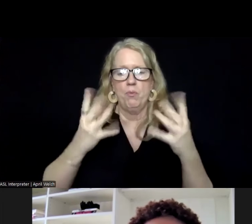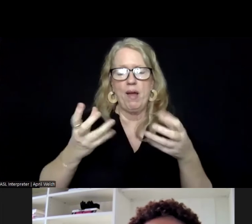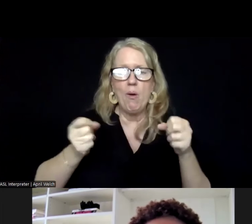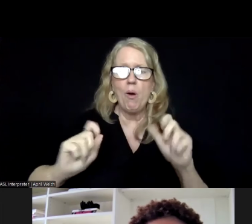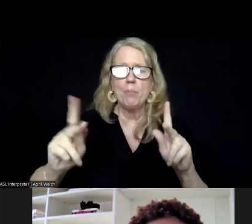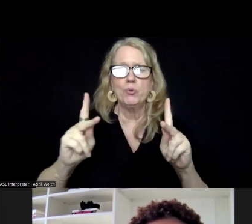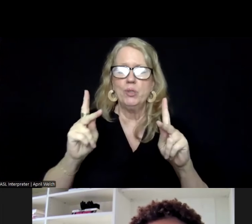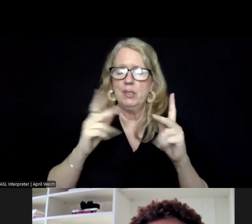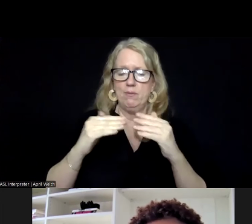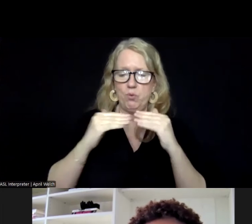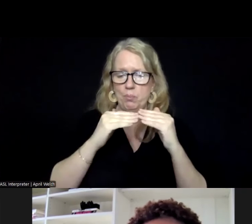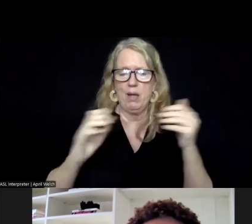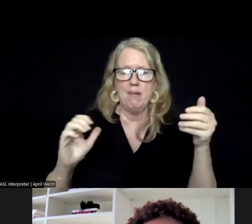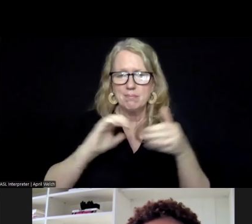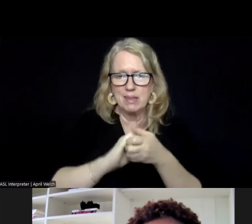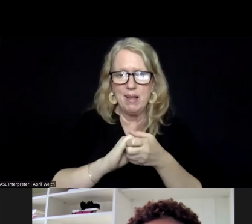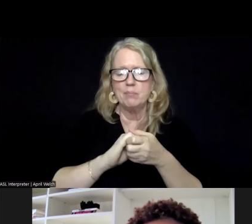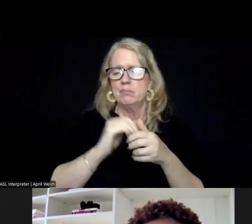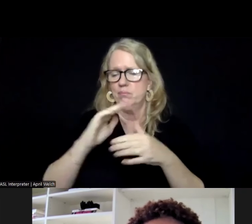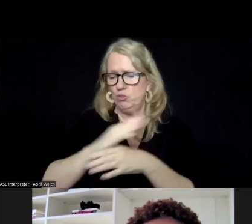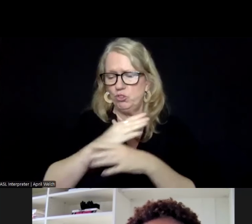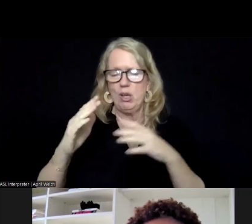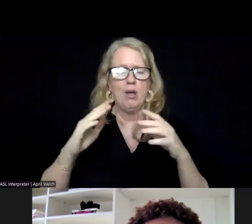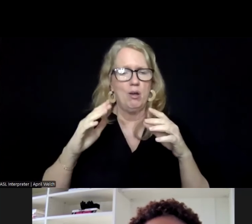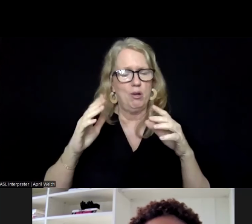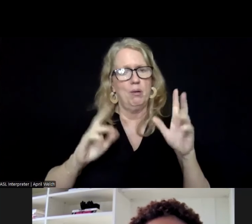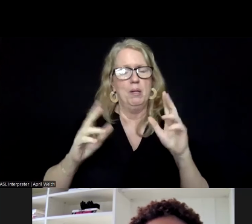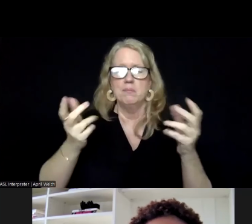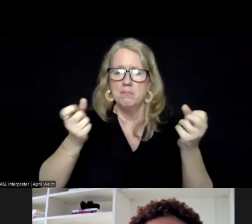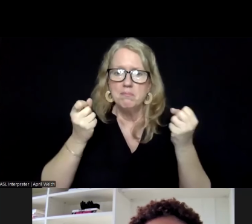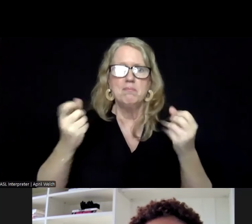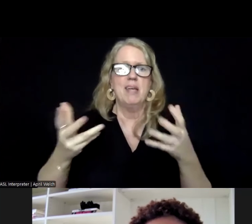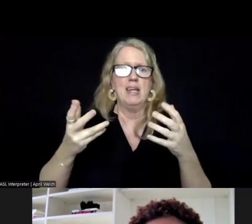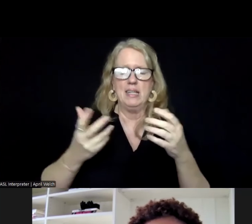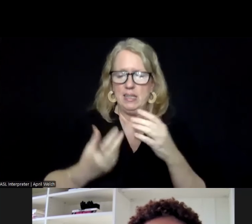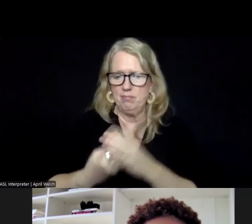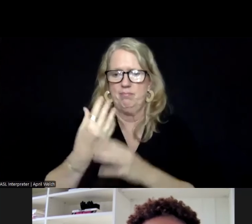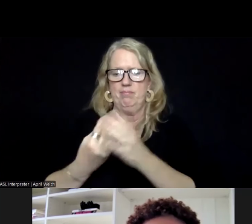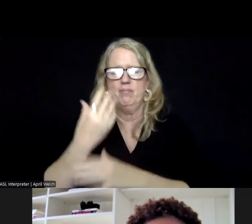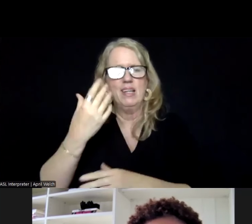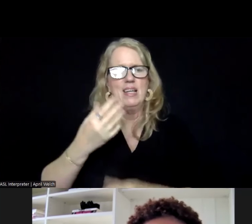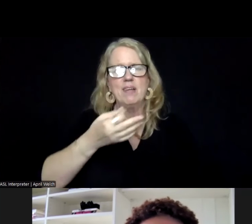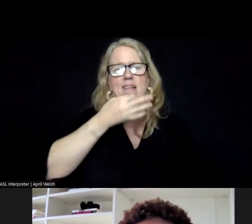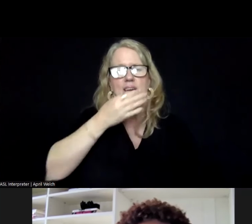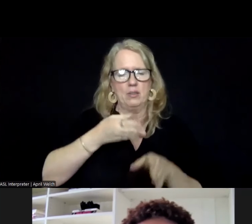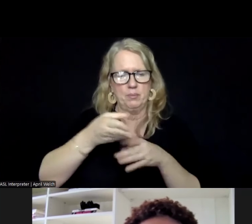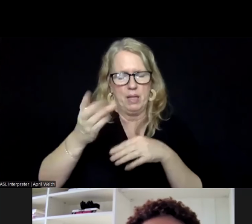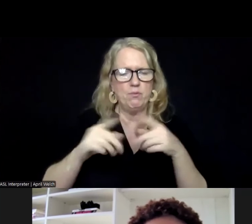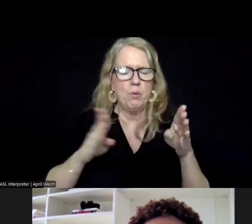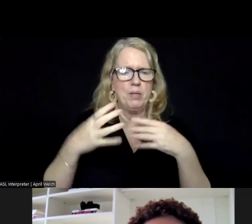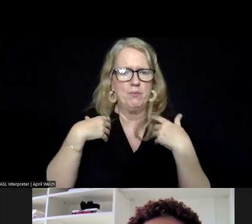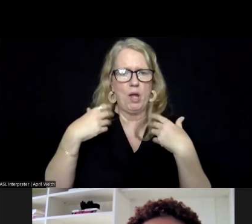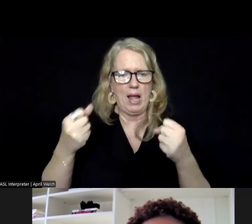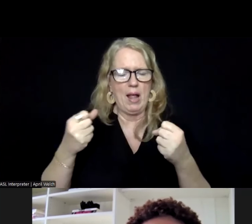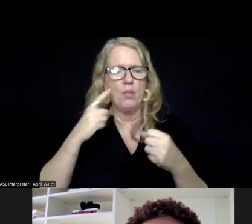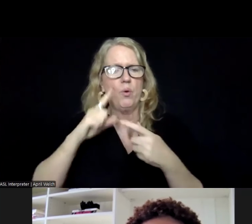for peer and collaborative sharing. We find that there are a lot of emerging experts in the field of behavioral health emergency or crisis,